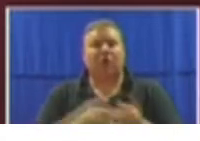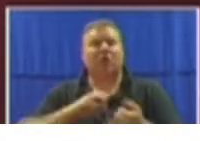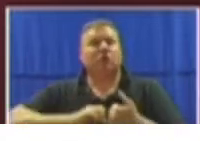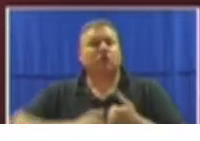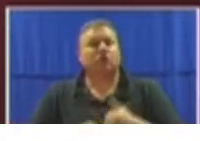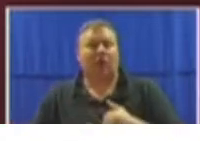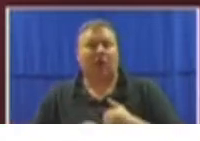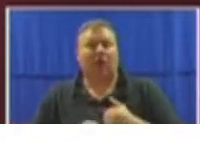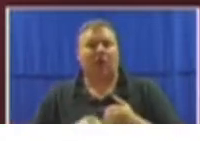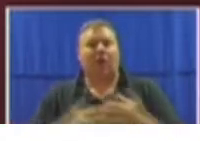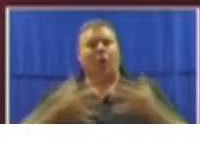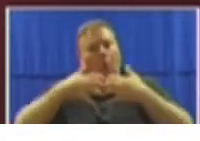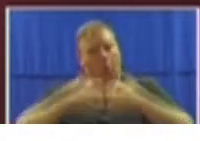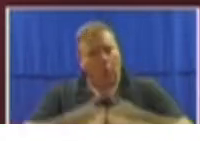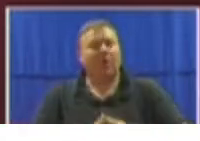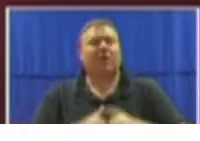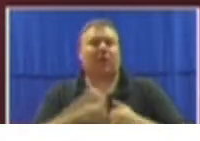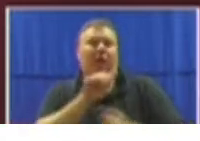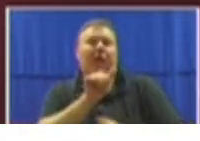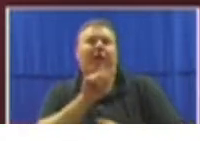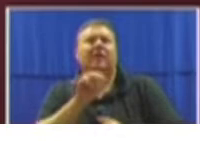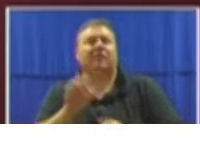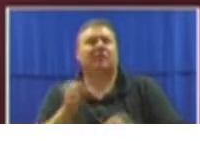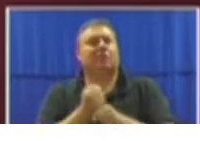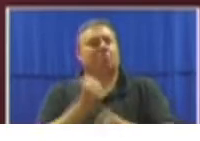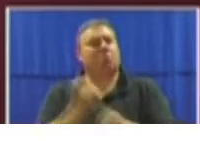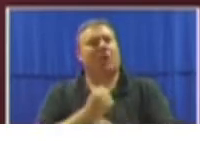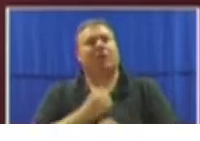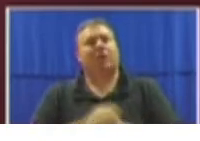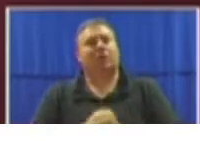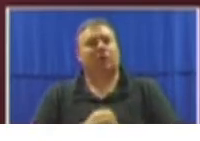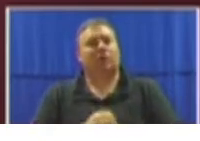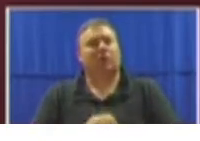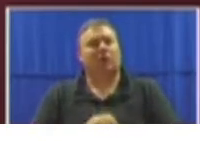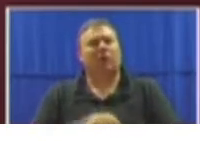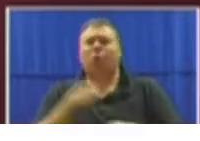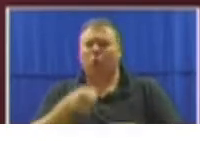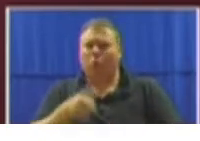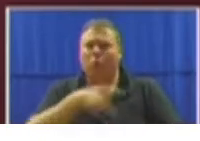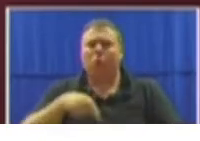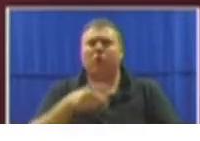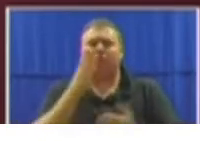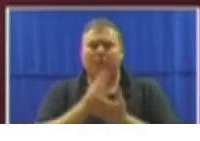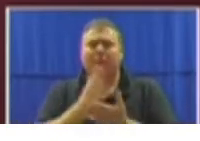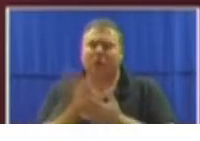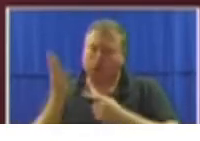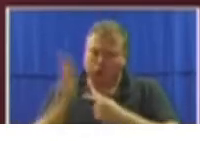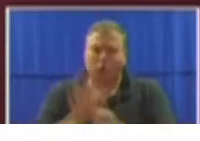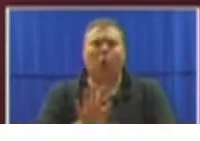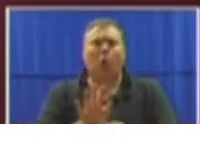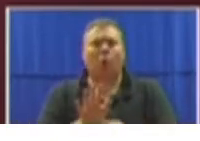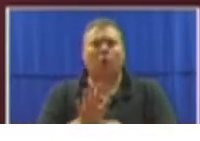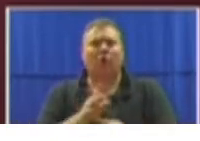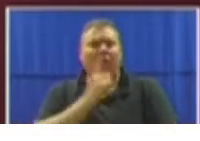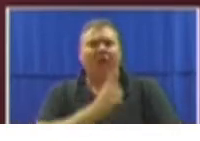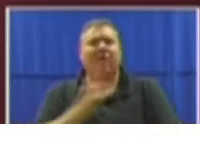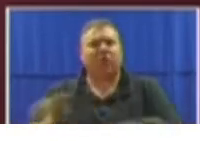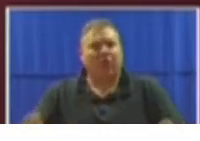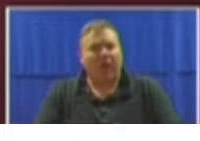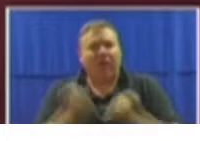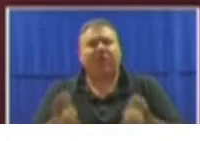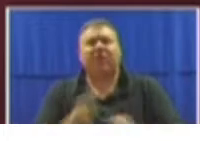credibility of this illustrious movement. We must therefore emphasize, Honorable Speaker, that every effort that